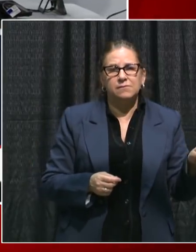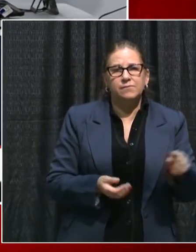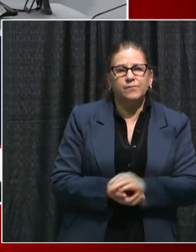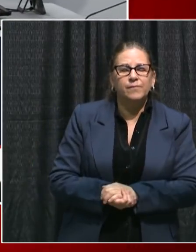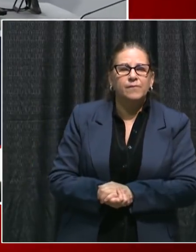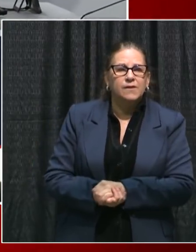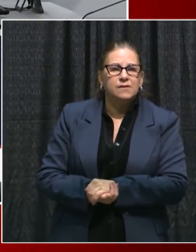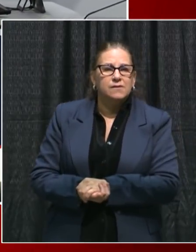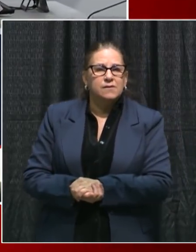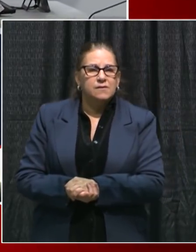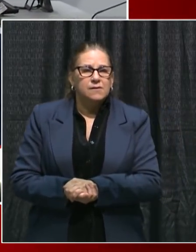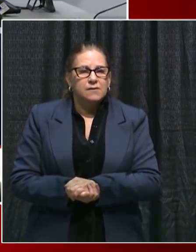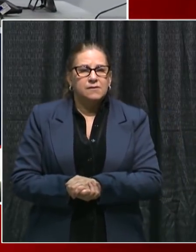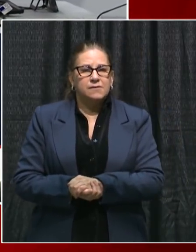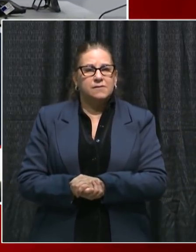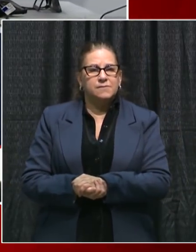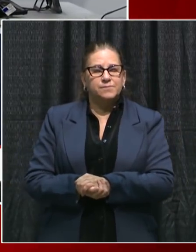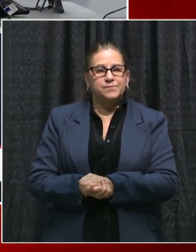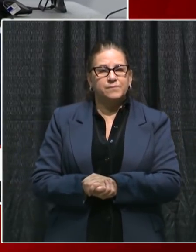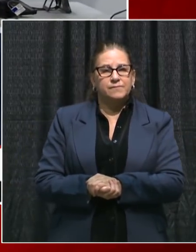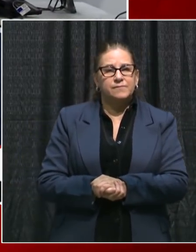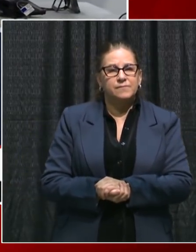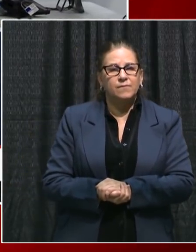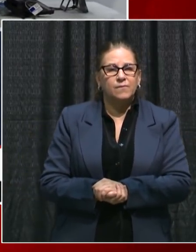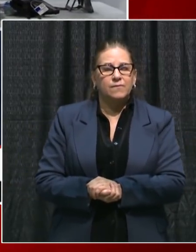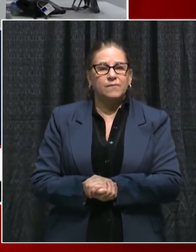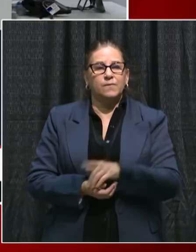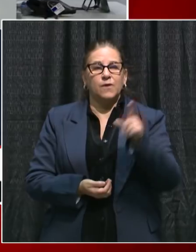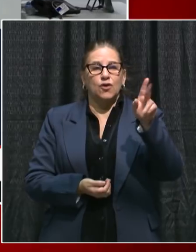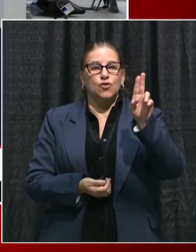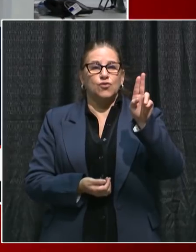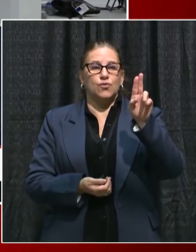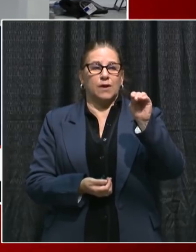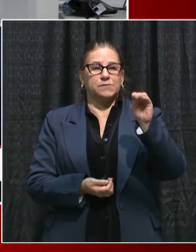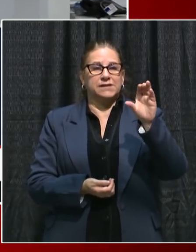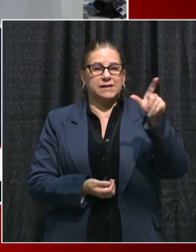So the United Medical Center was able to add 80 additional